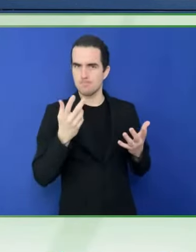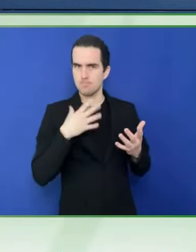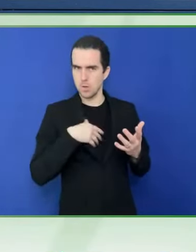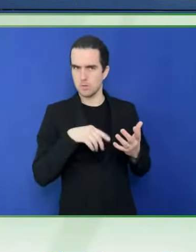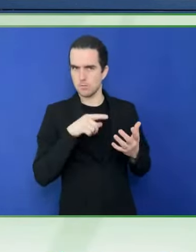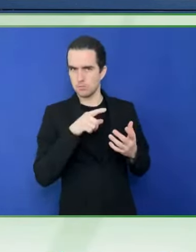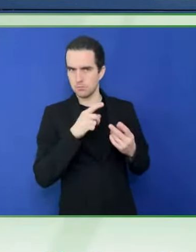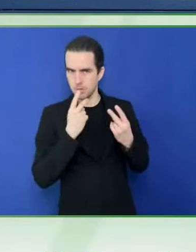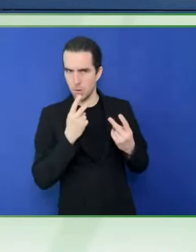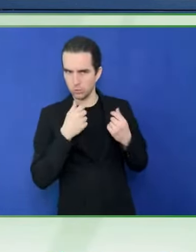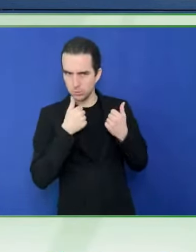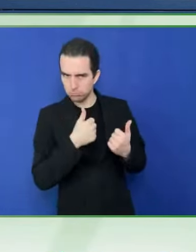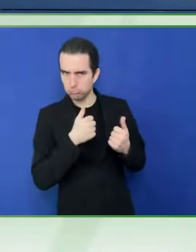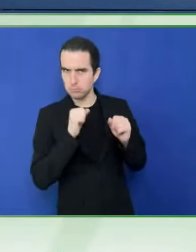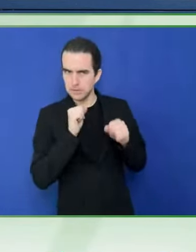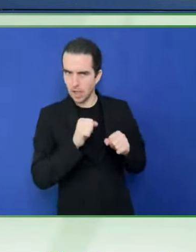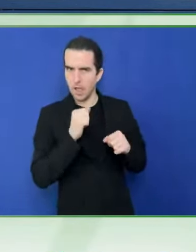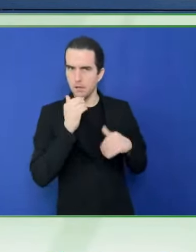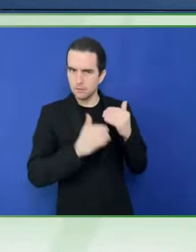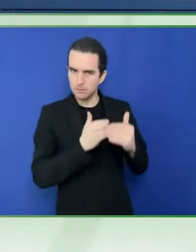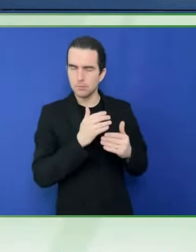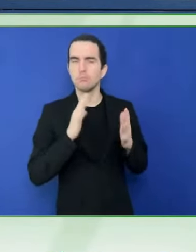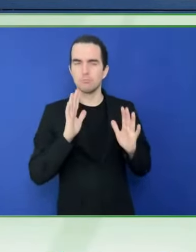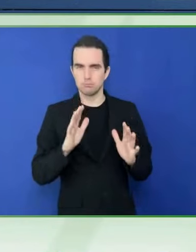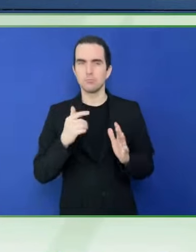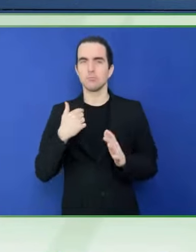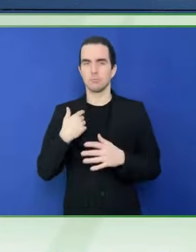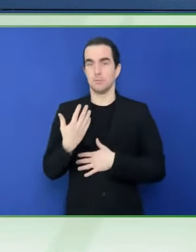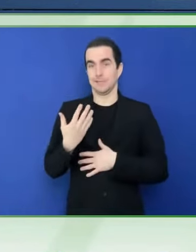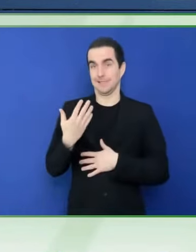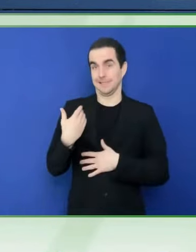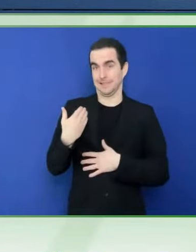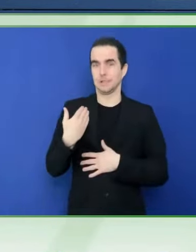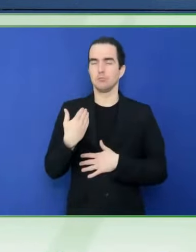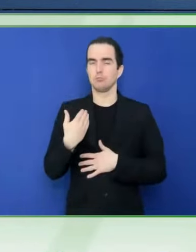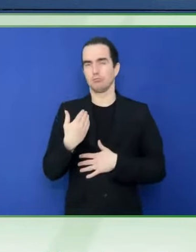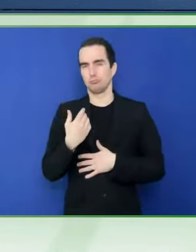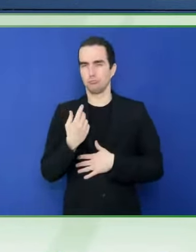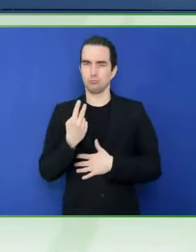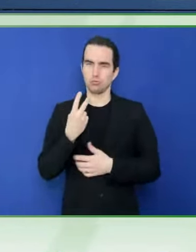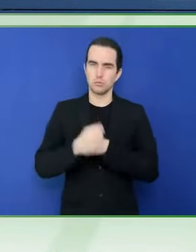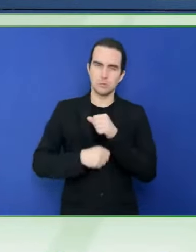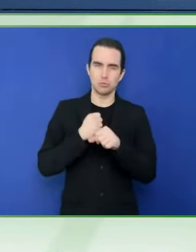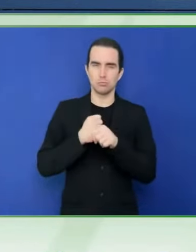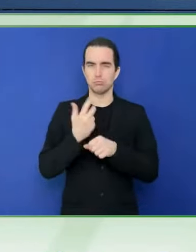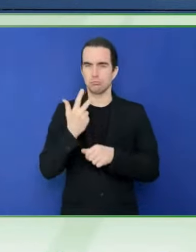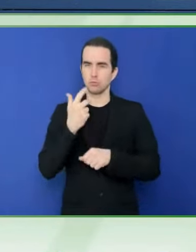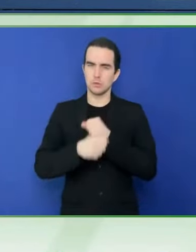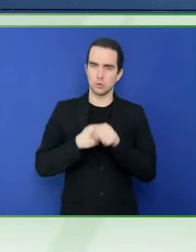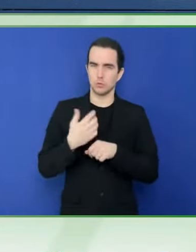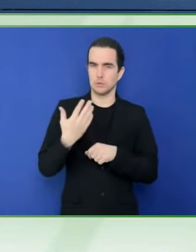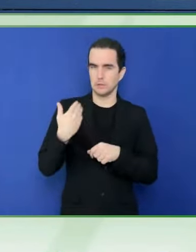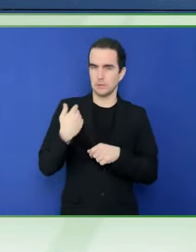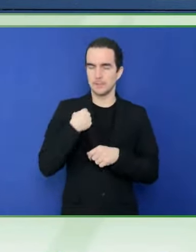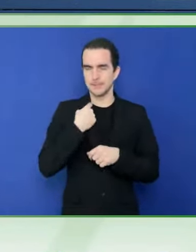need prior notification. We have organized regular train